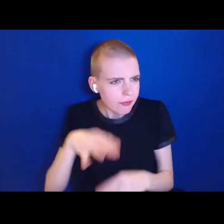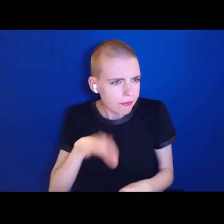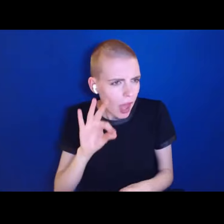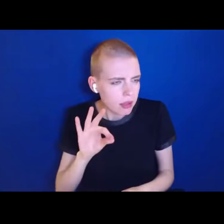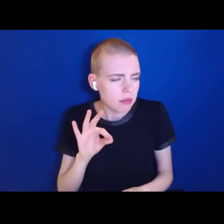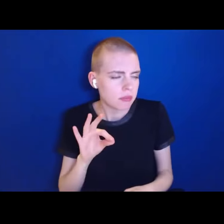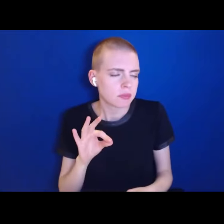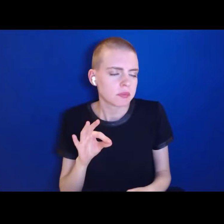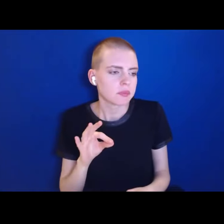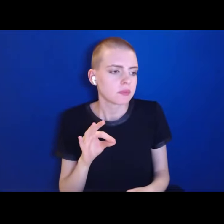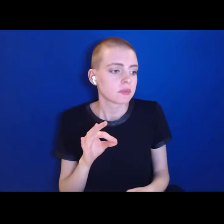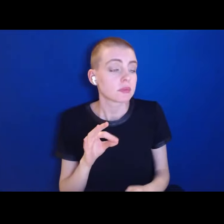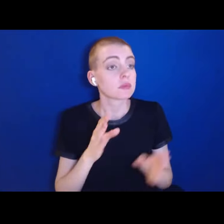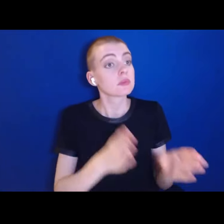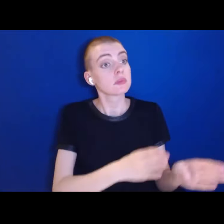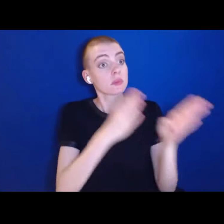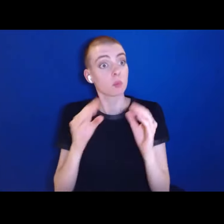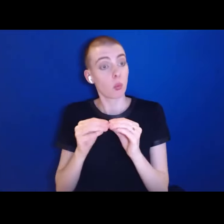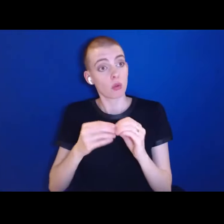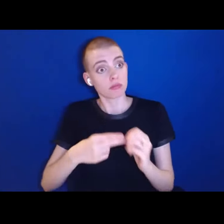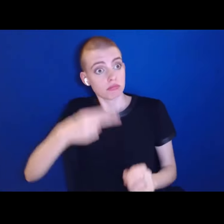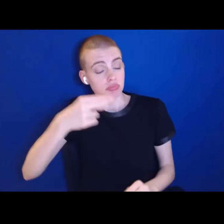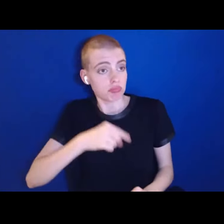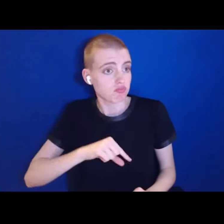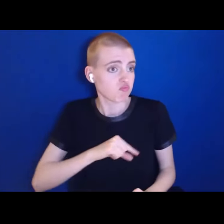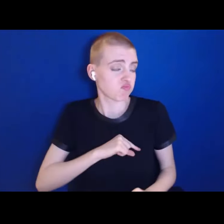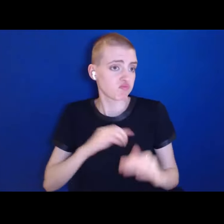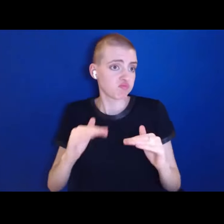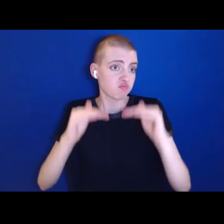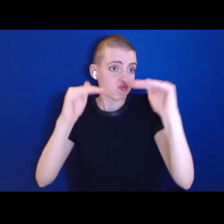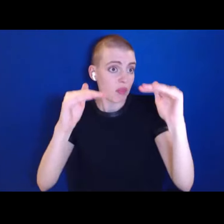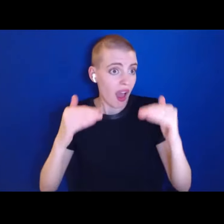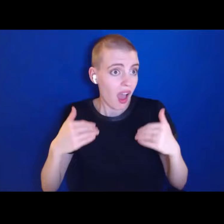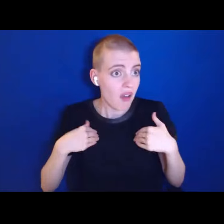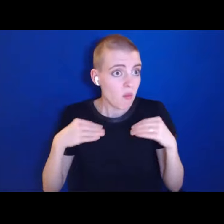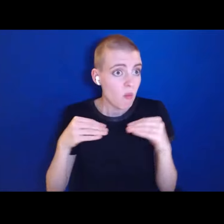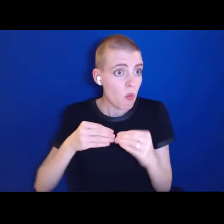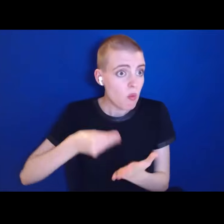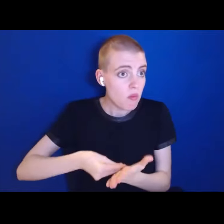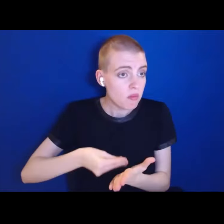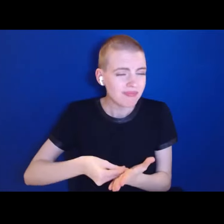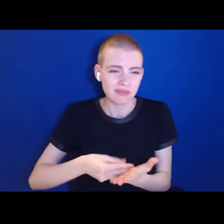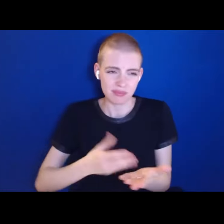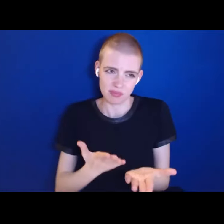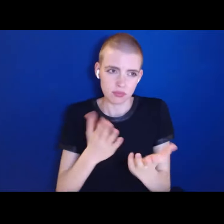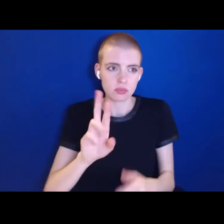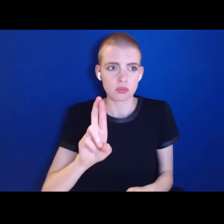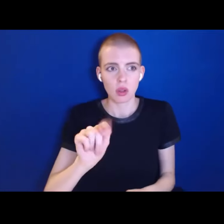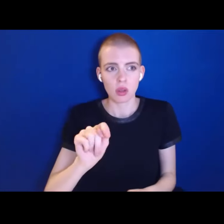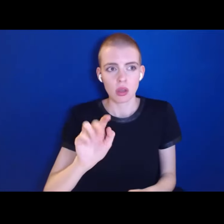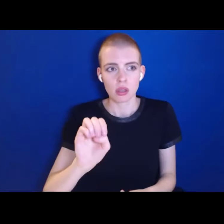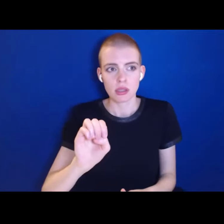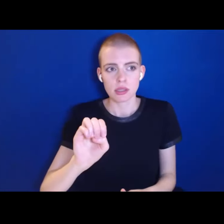For more high quality, if you have access to more funds, the Artex Space